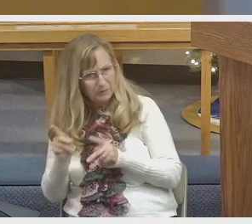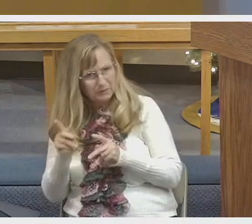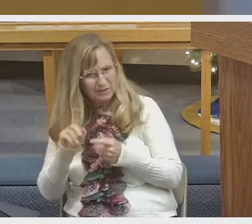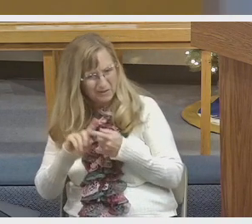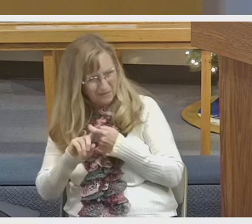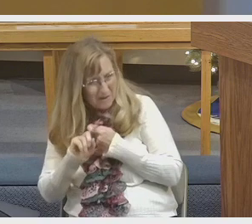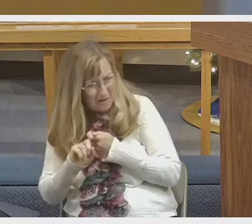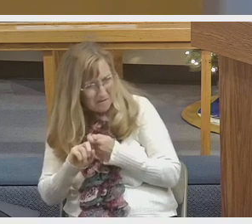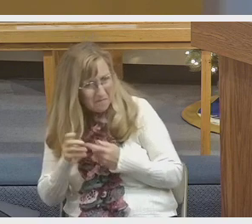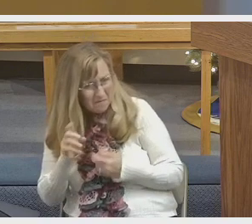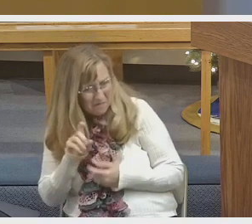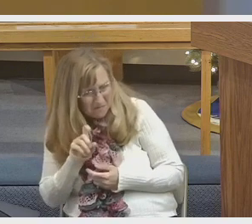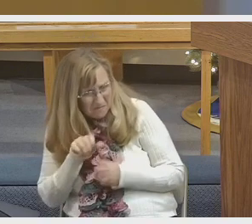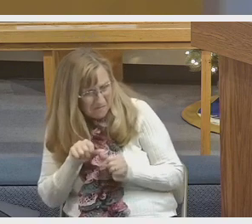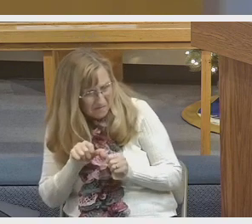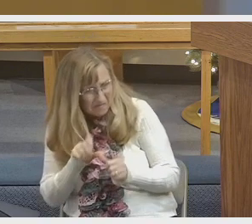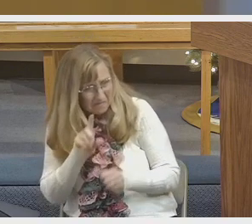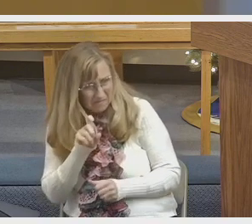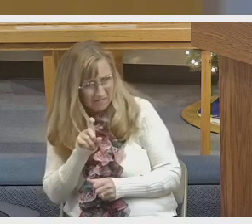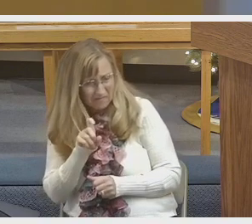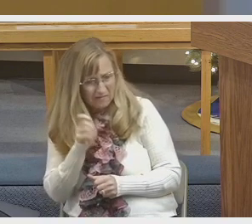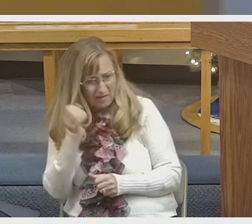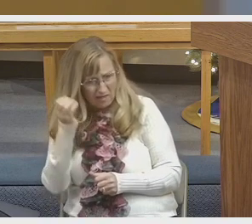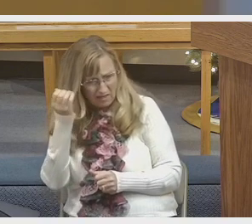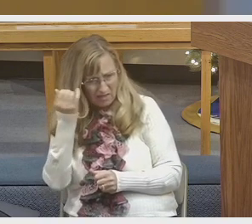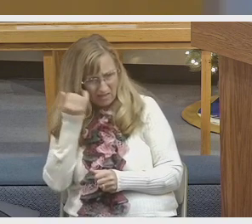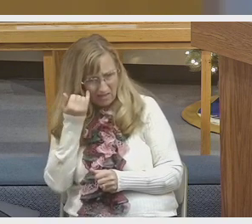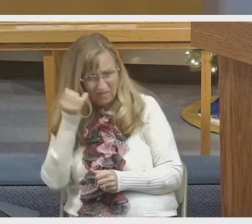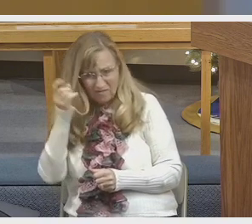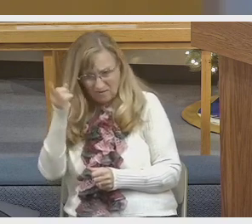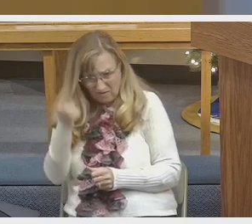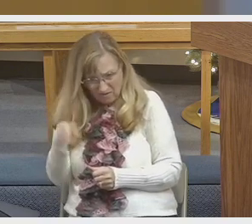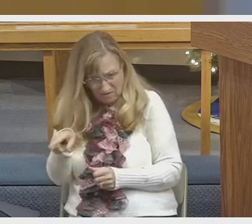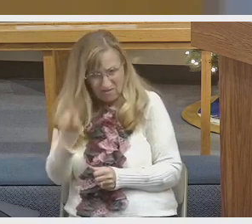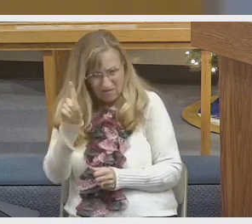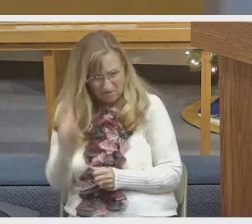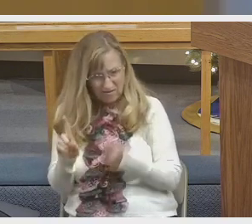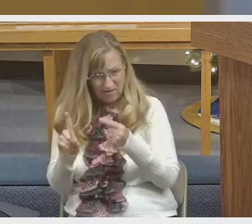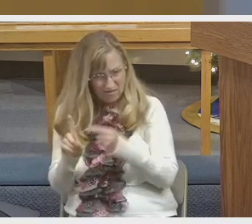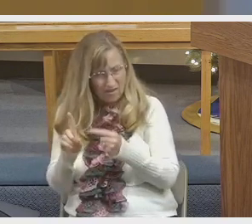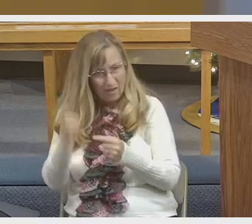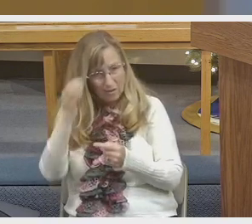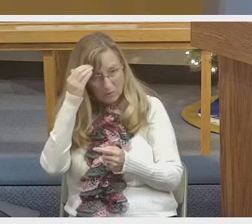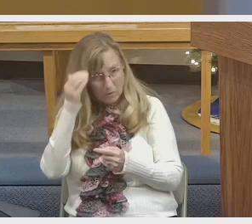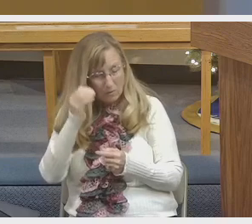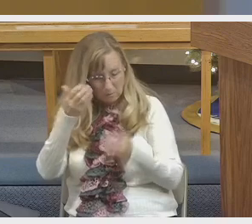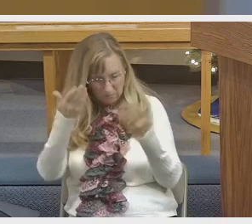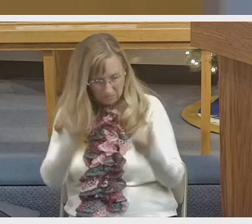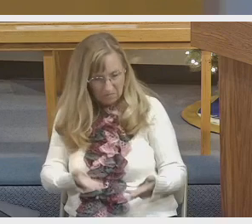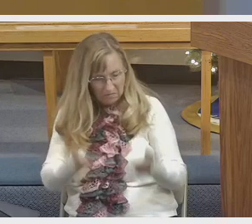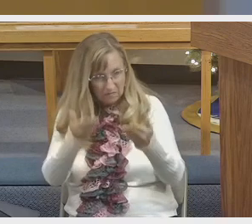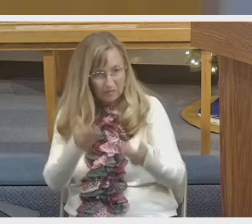Honestly, if they knew your inmost being, would they want anything to do with you?